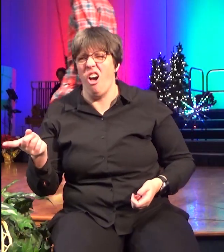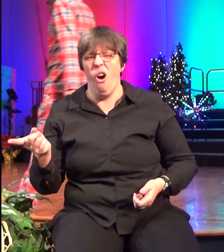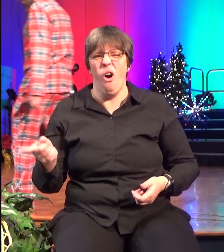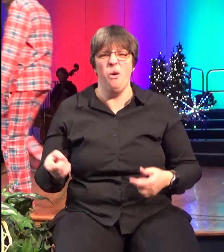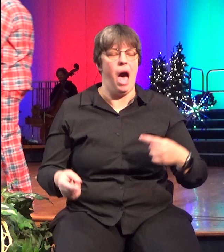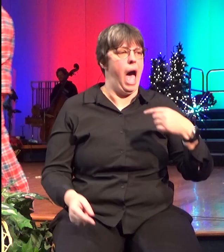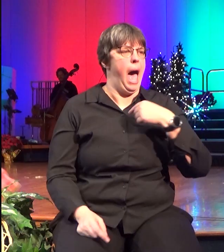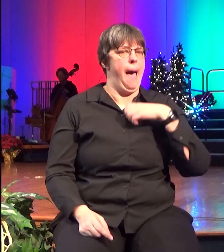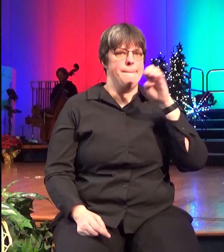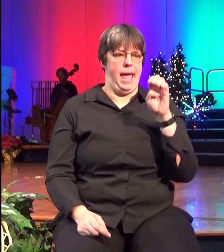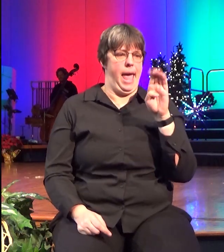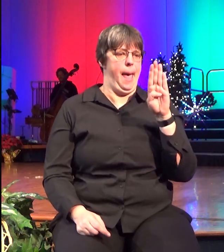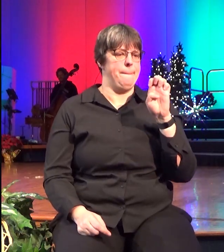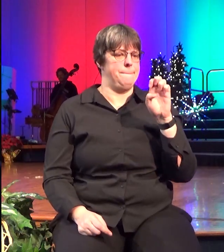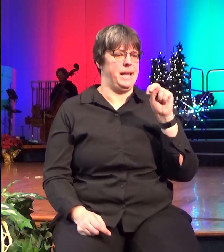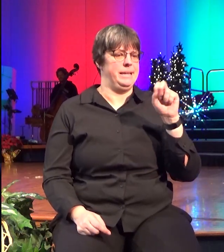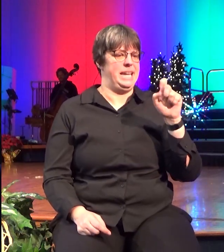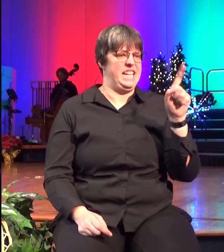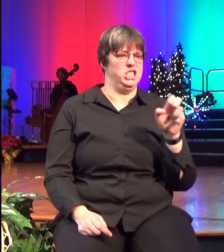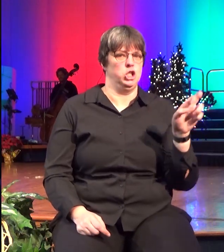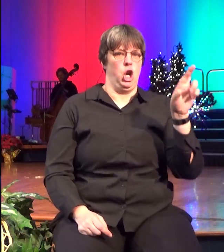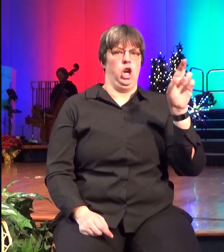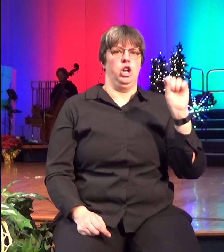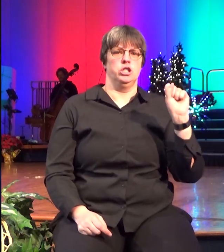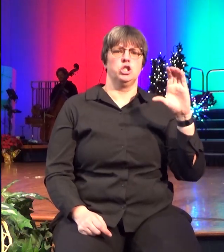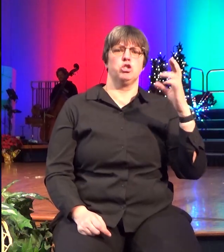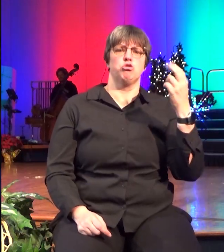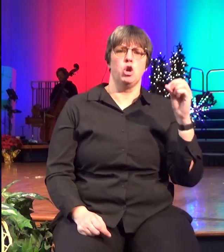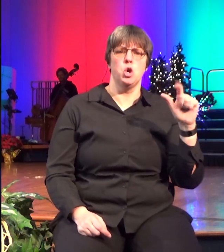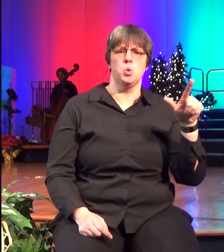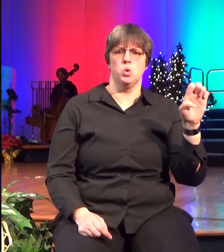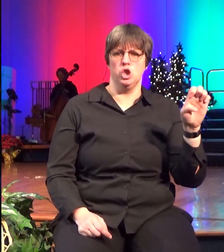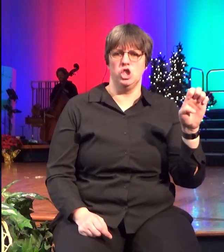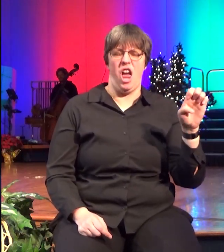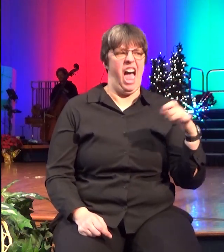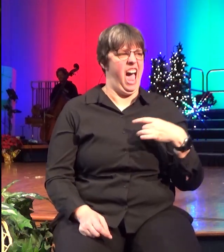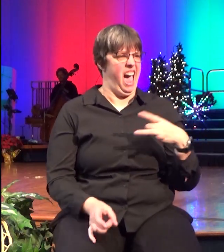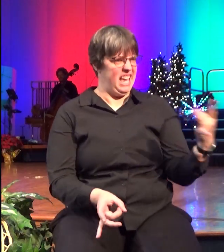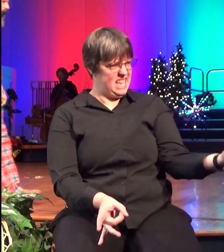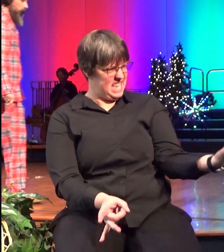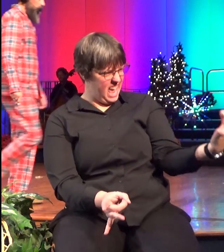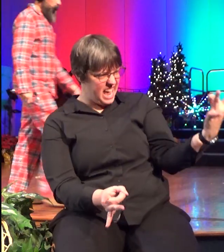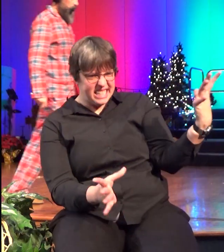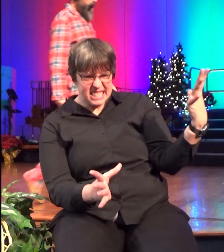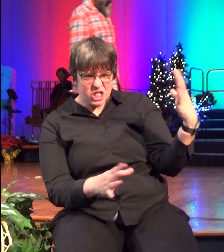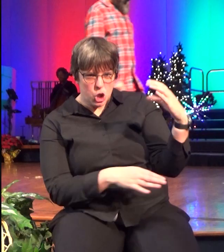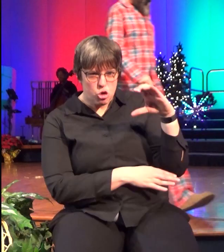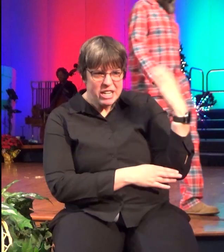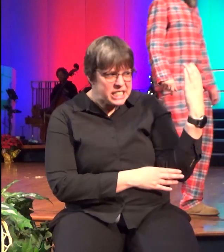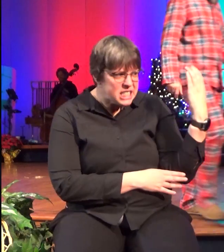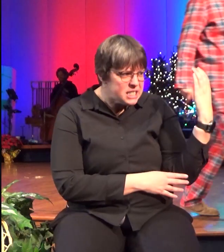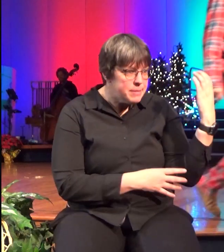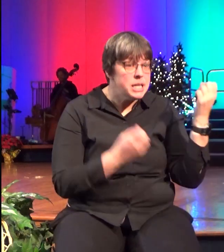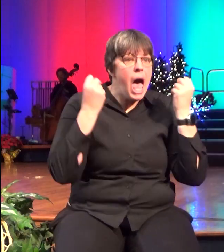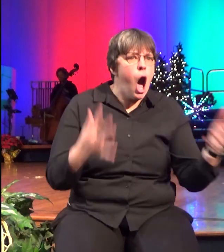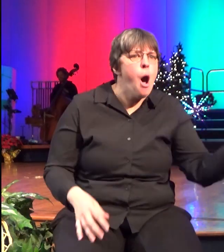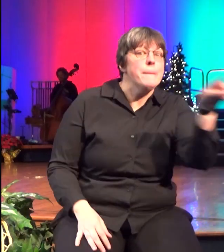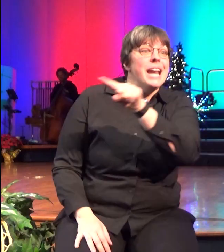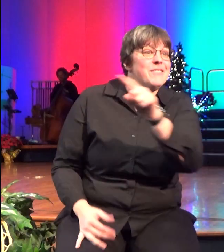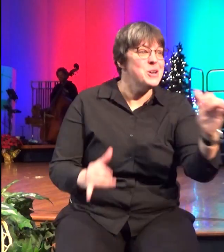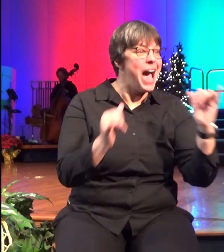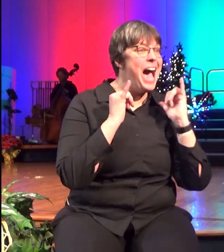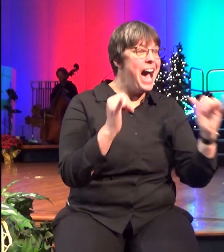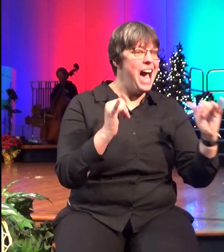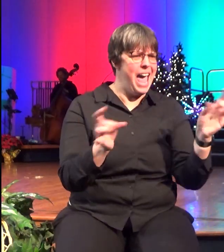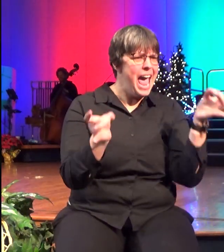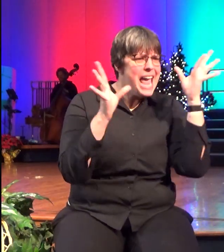I'm Ebenezer Scrooge, and I hate Christmas. How many of you are like